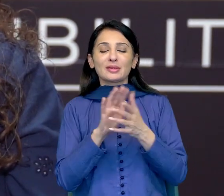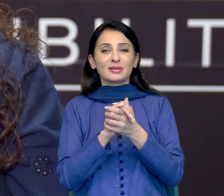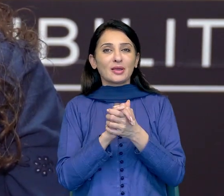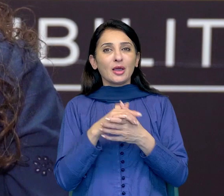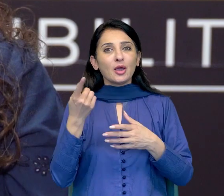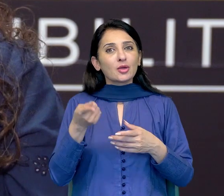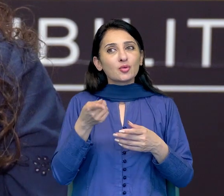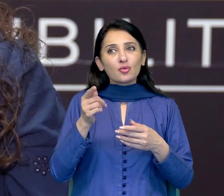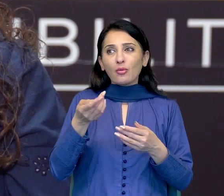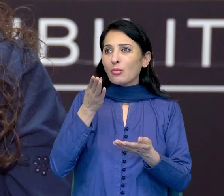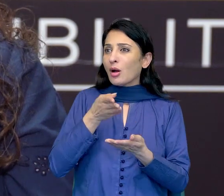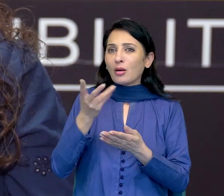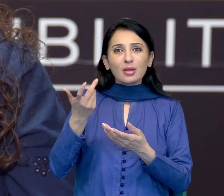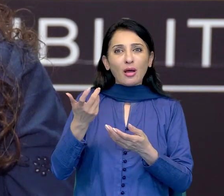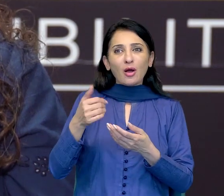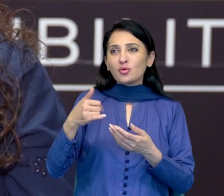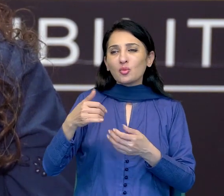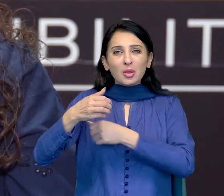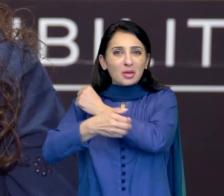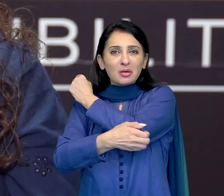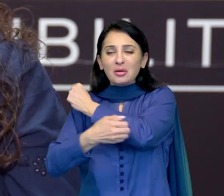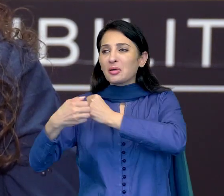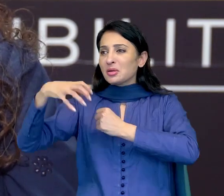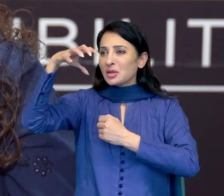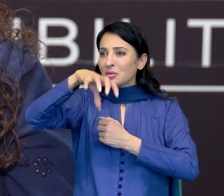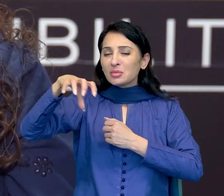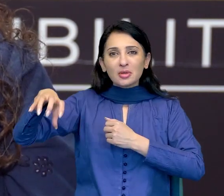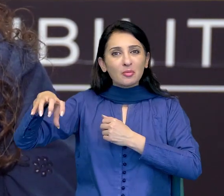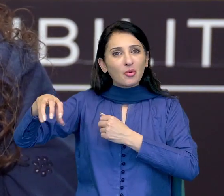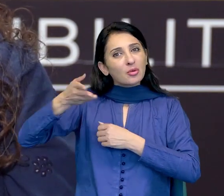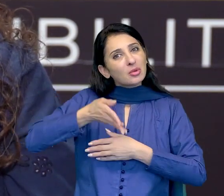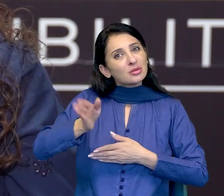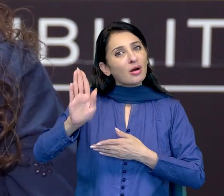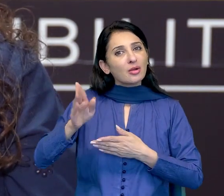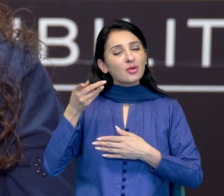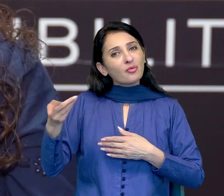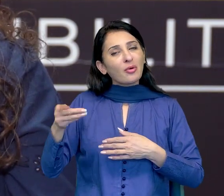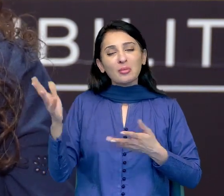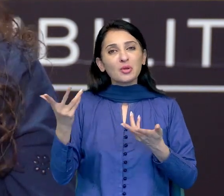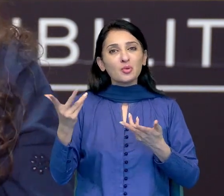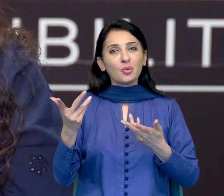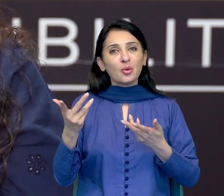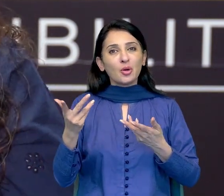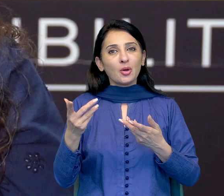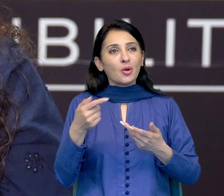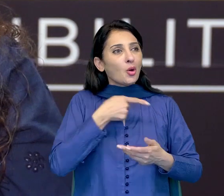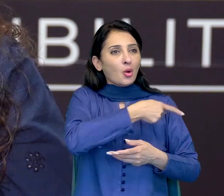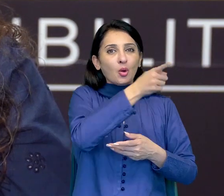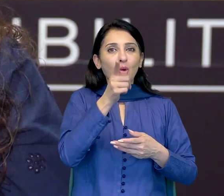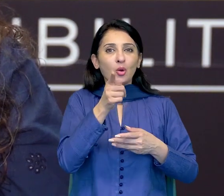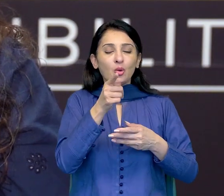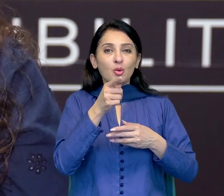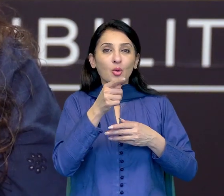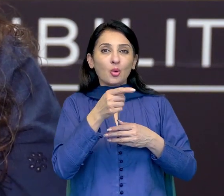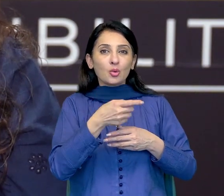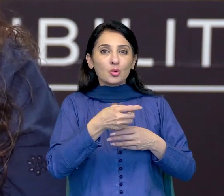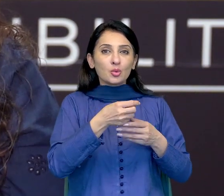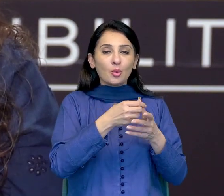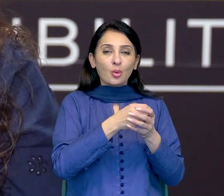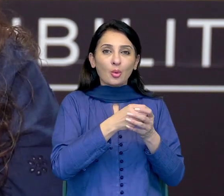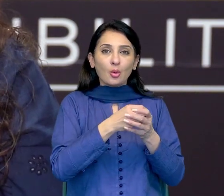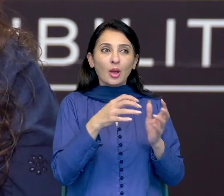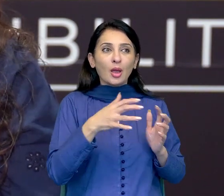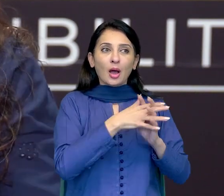This is something which my friend used to make fun of me, that people are going to areas,